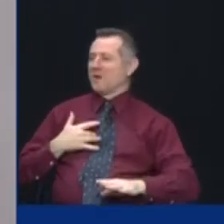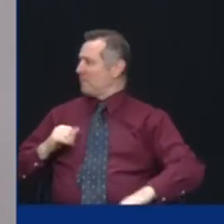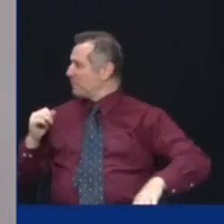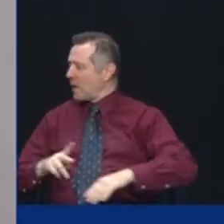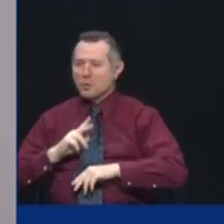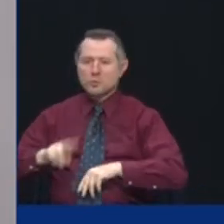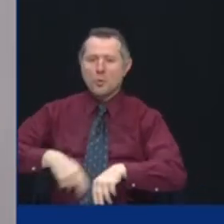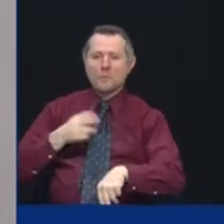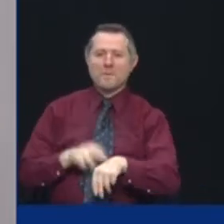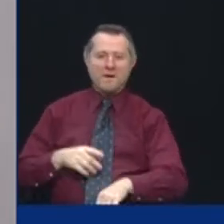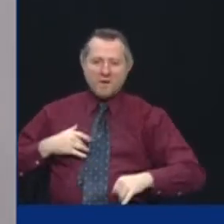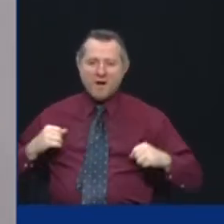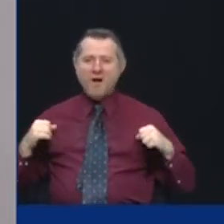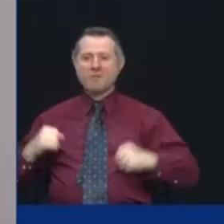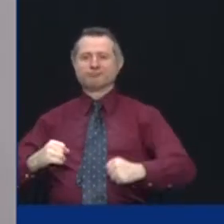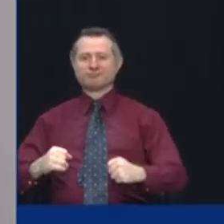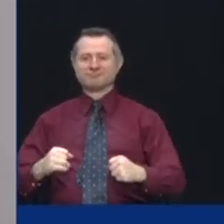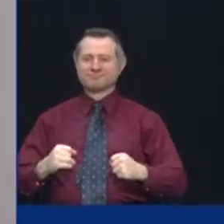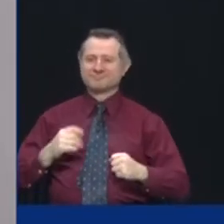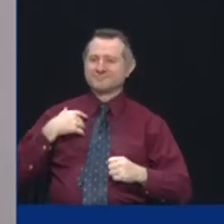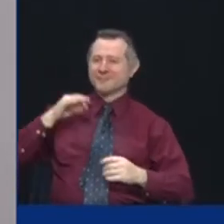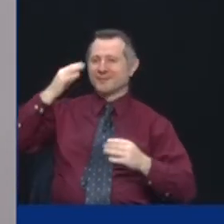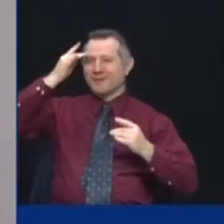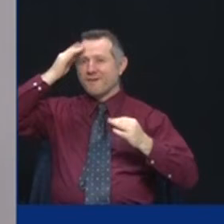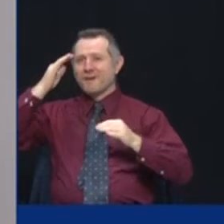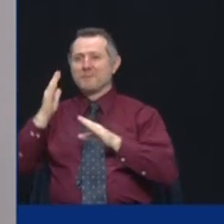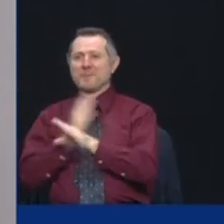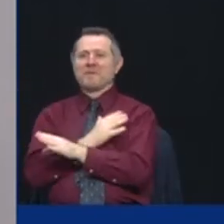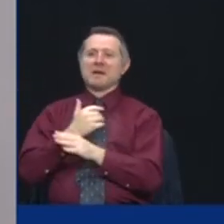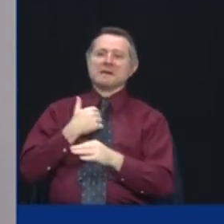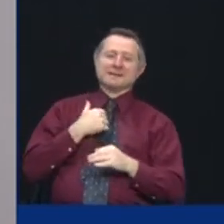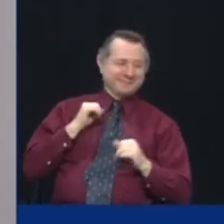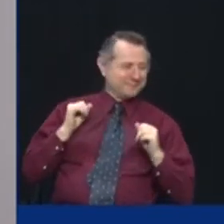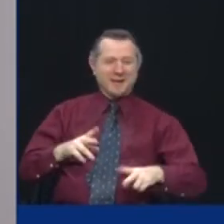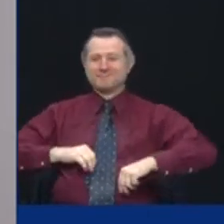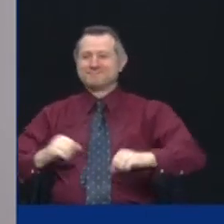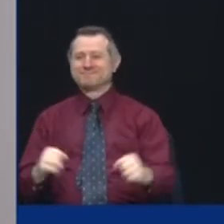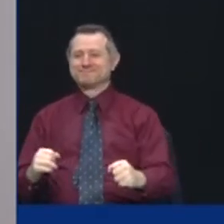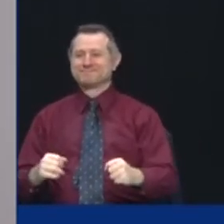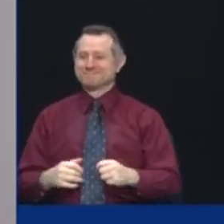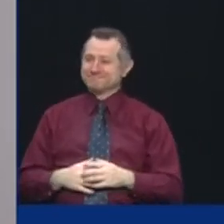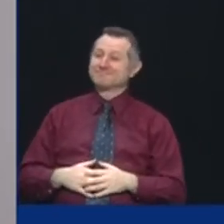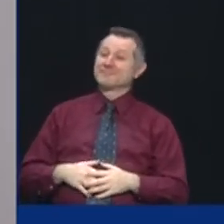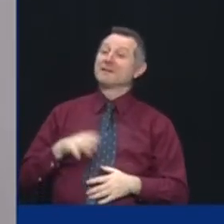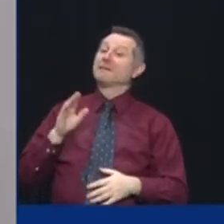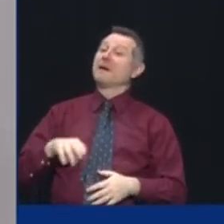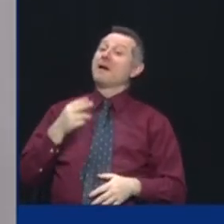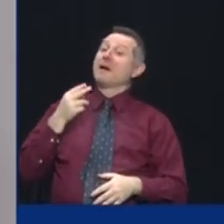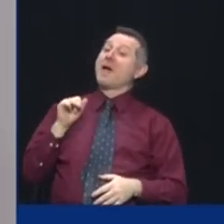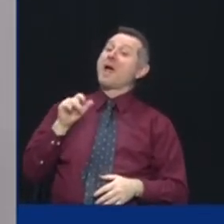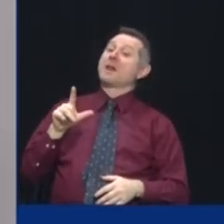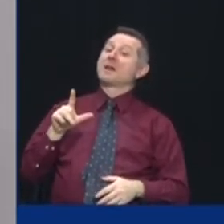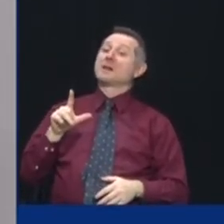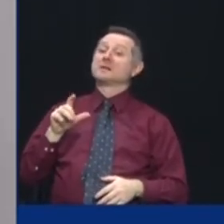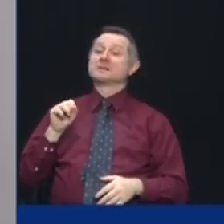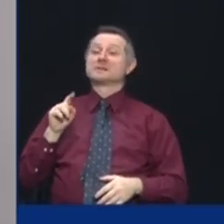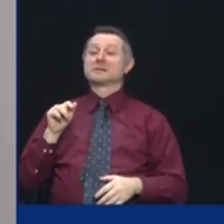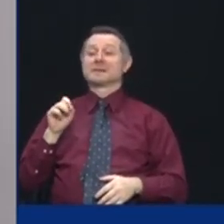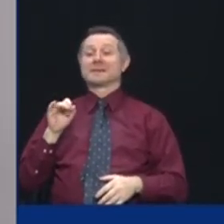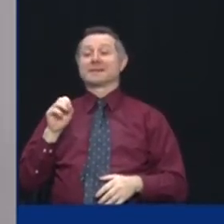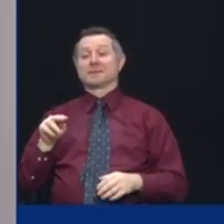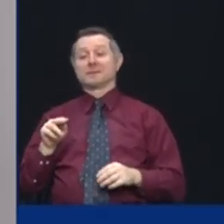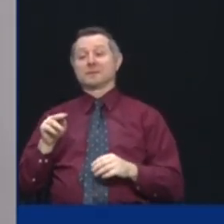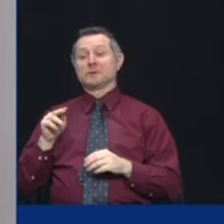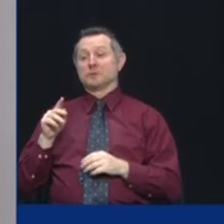than what they've been thinking about in the past. So on behalf of Al Steinbrenner, the whole Yankee organization, and the